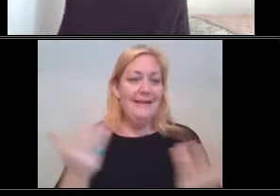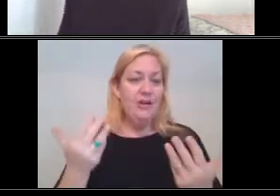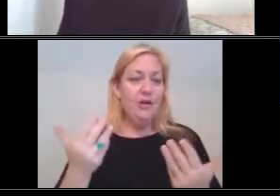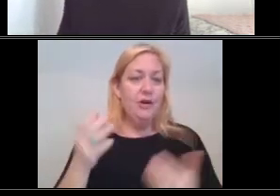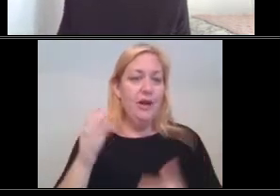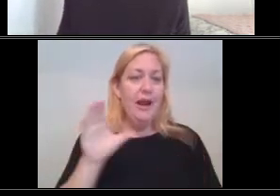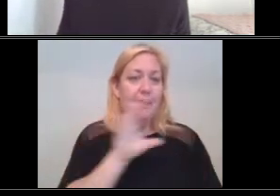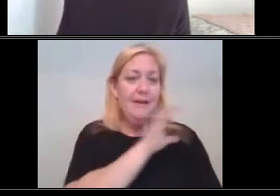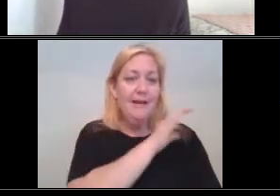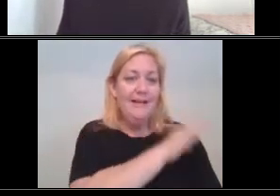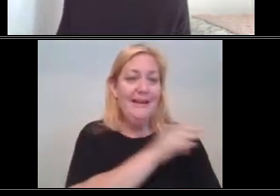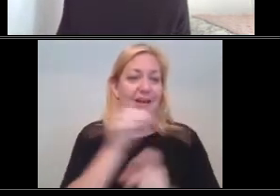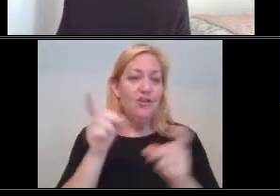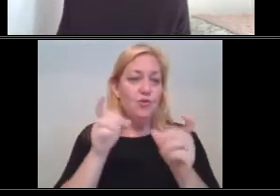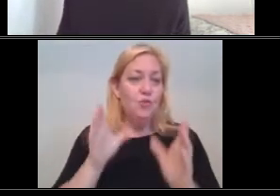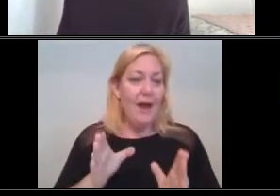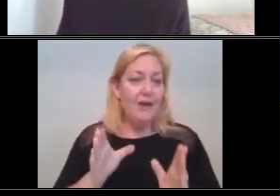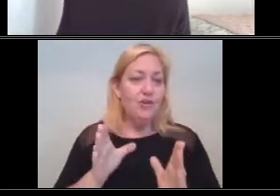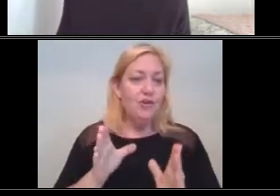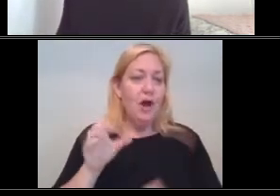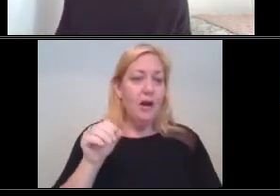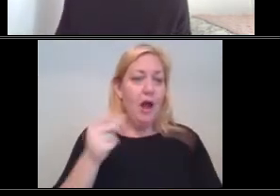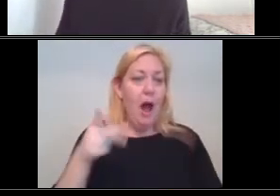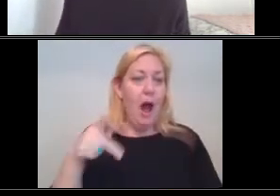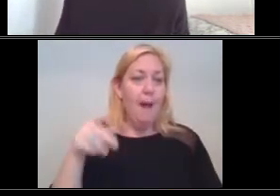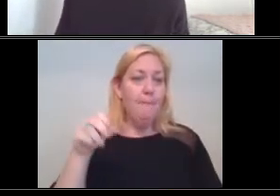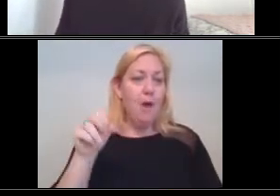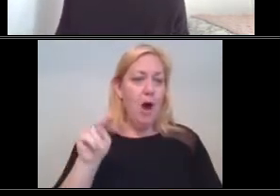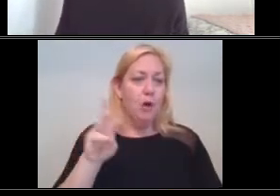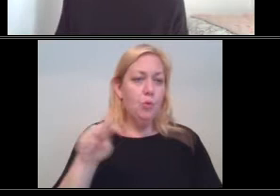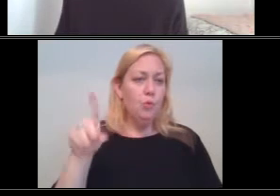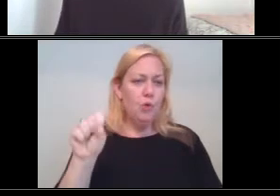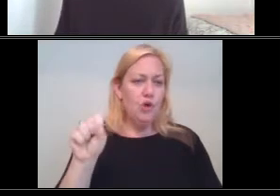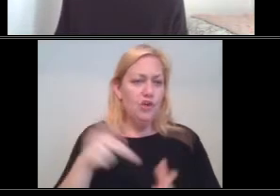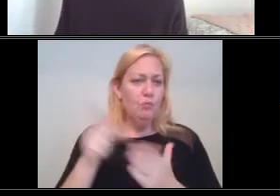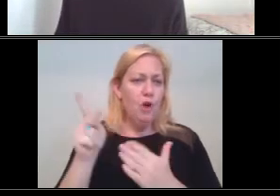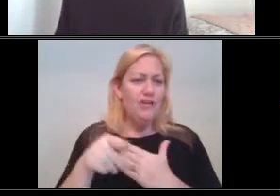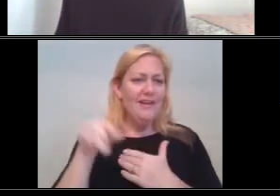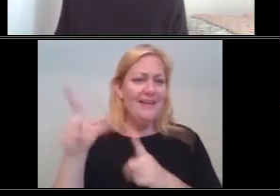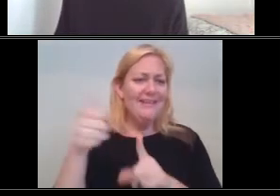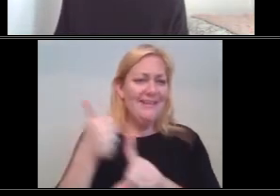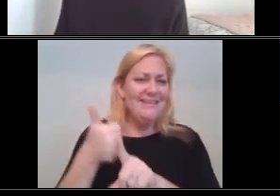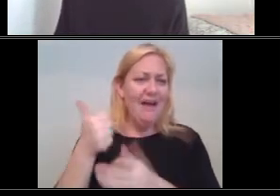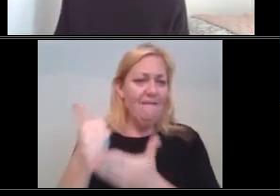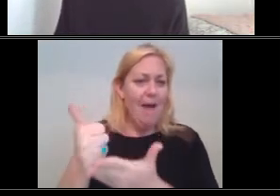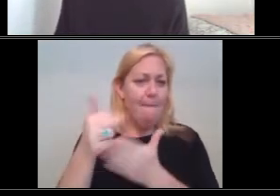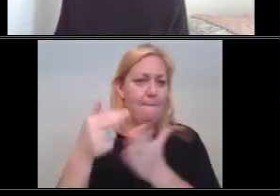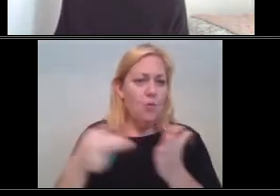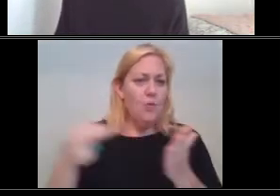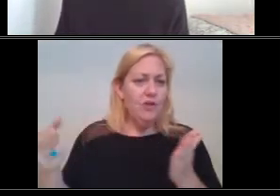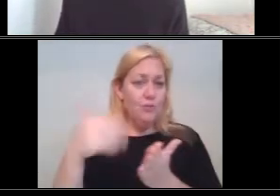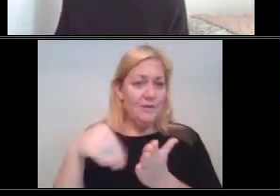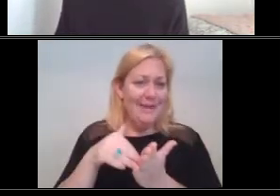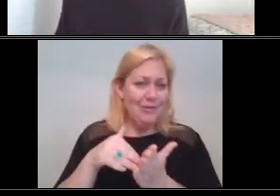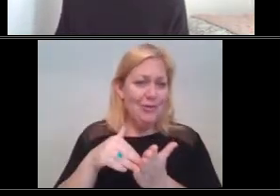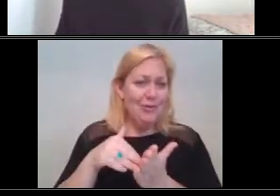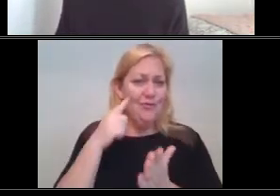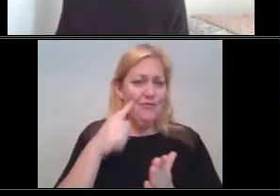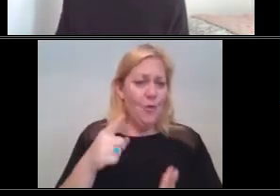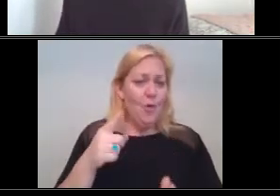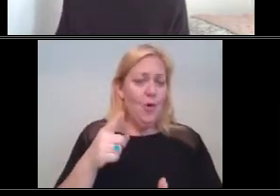clinic director at the Cobb on Wood project, which is a sort of self-help resource center for